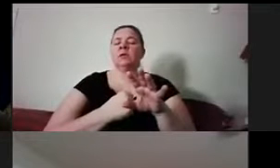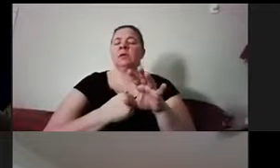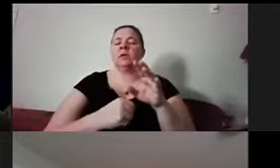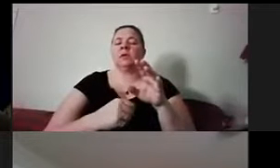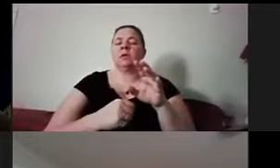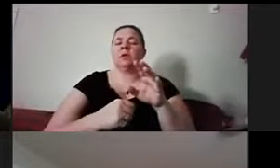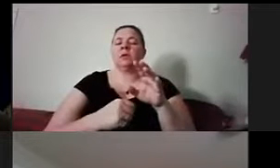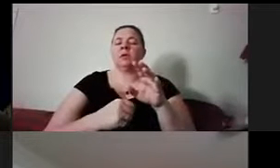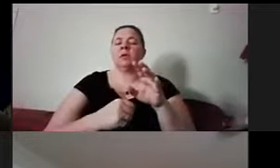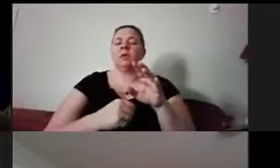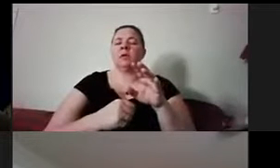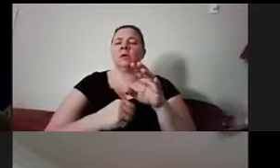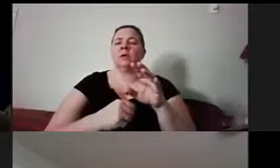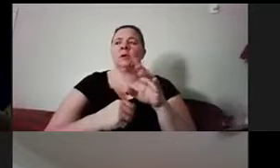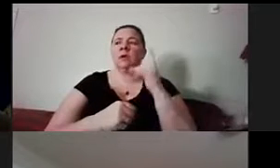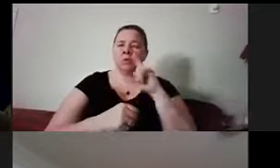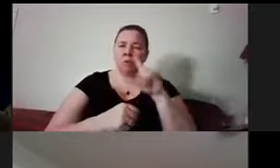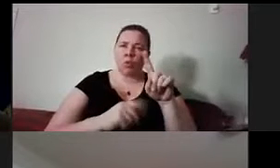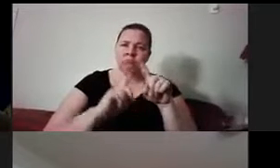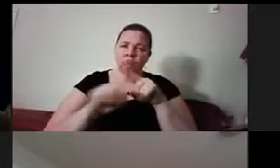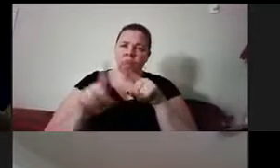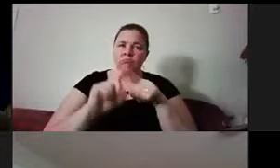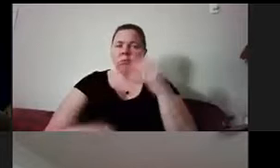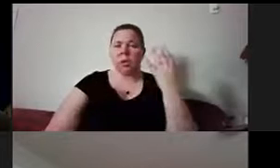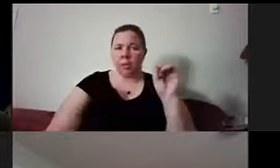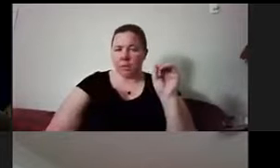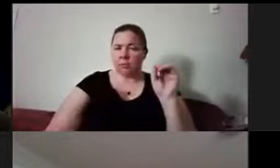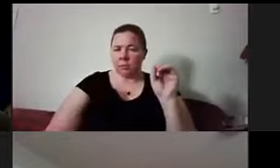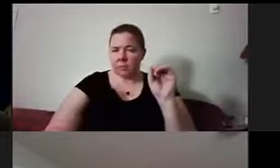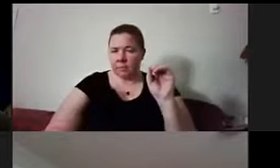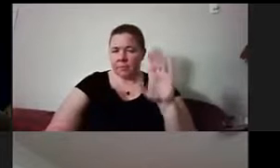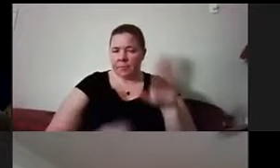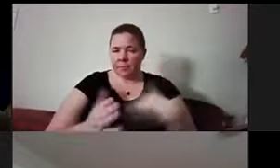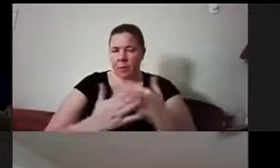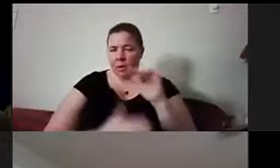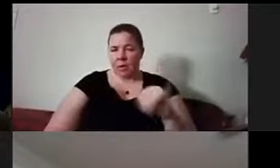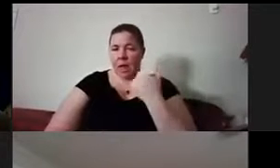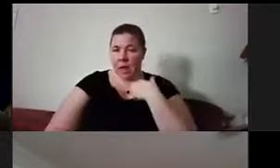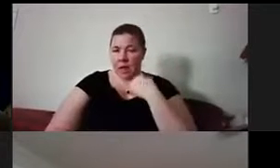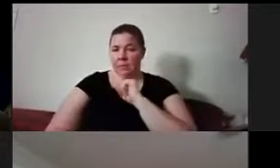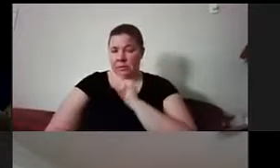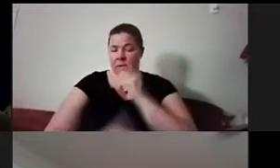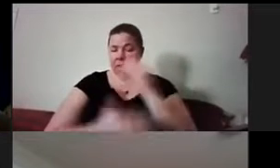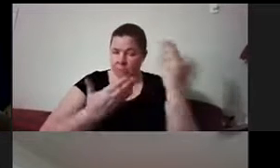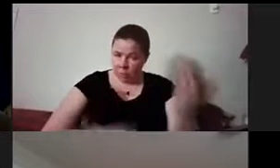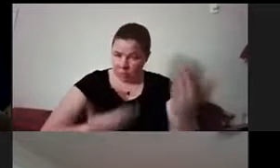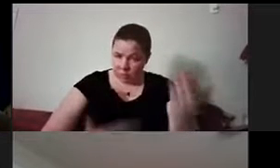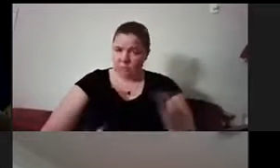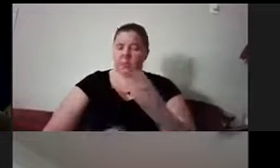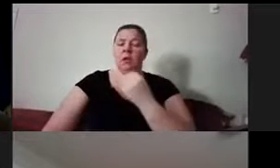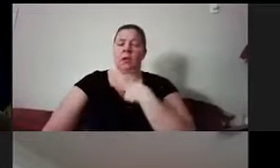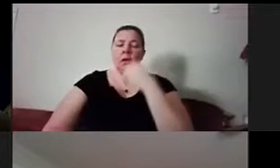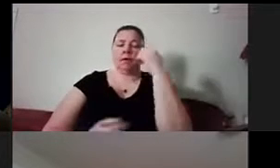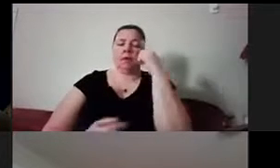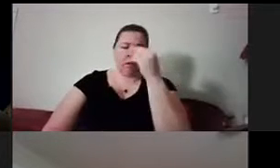churches, real estate, and all that. Well, I'm a Muslim, and there are Muslims on